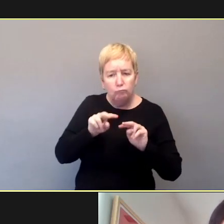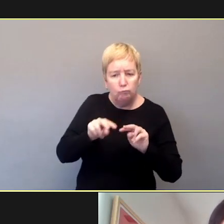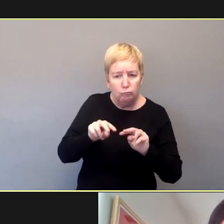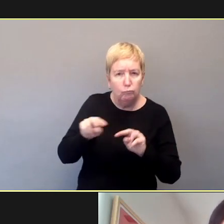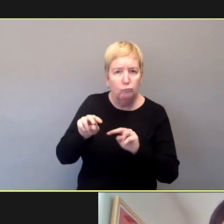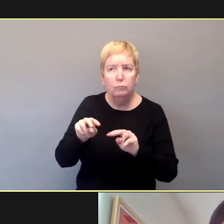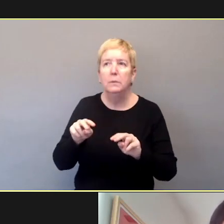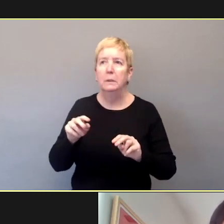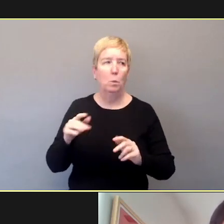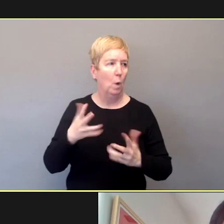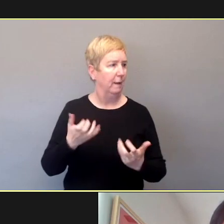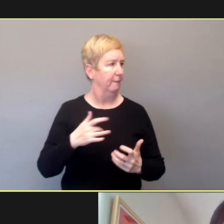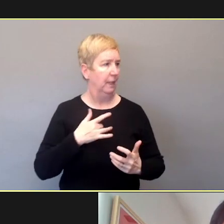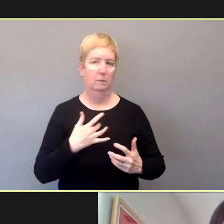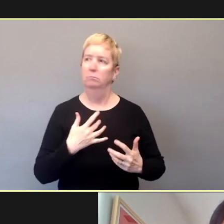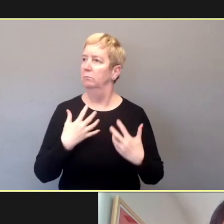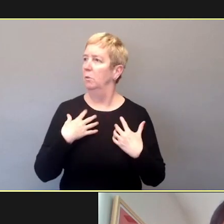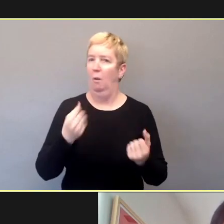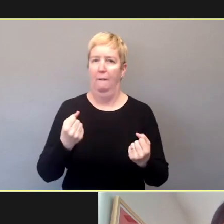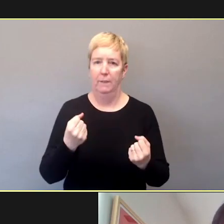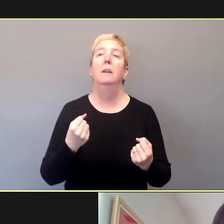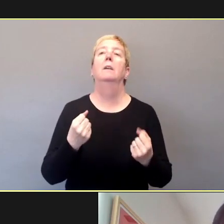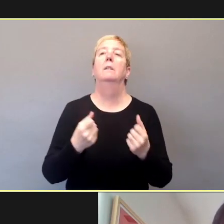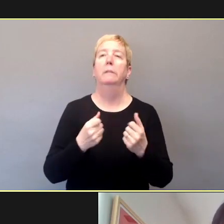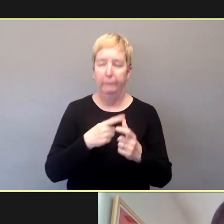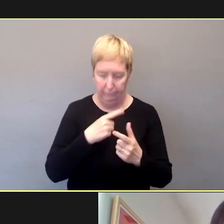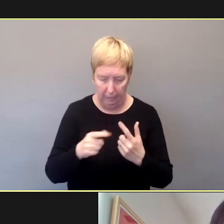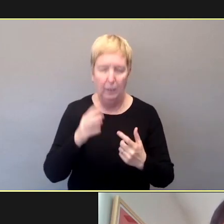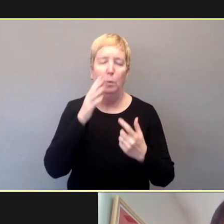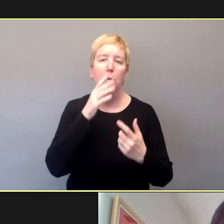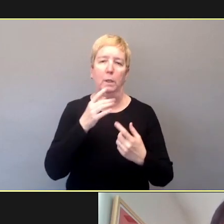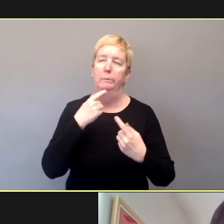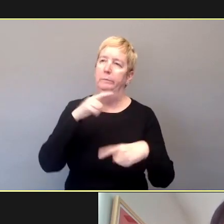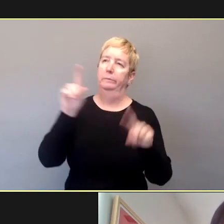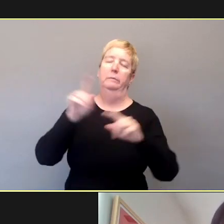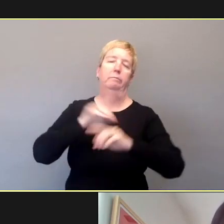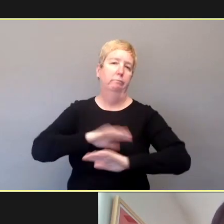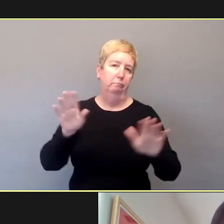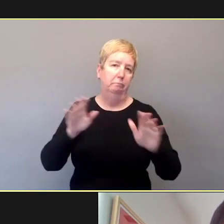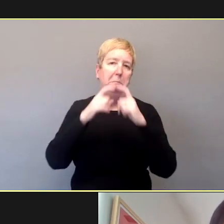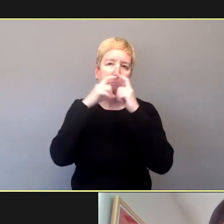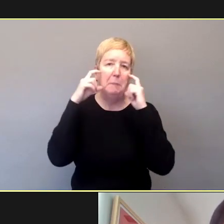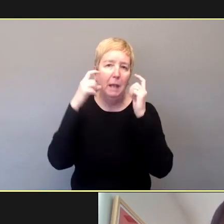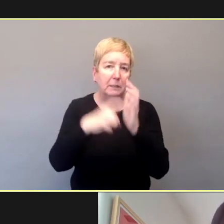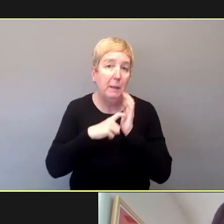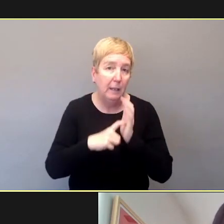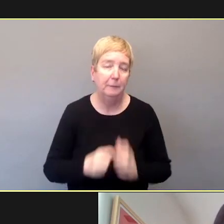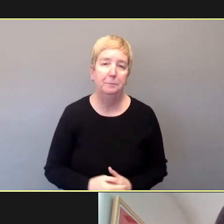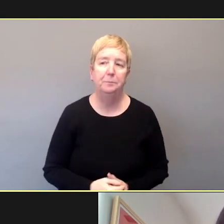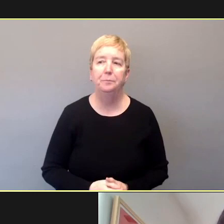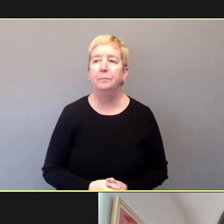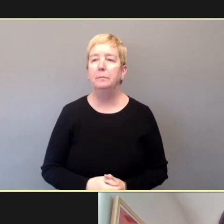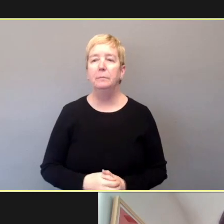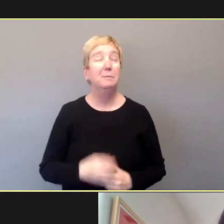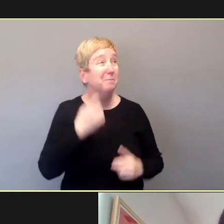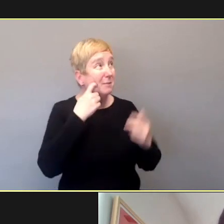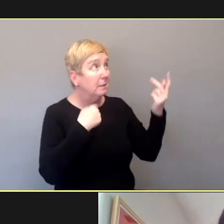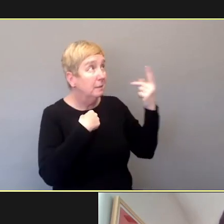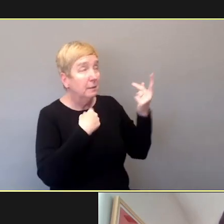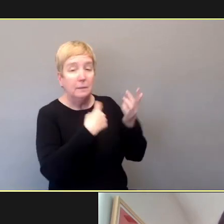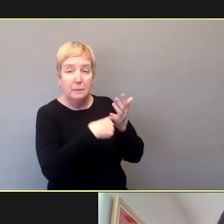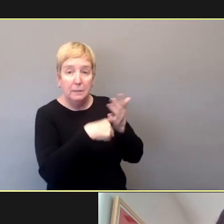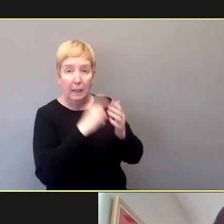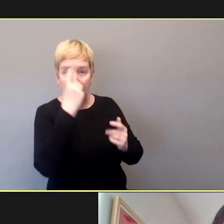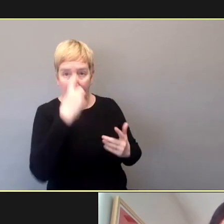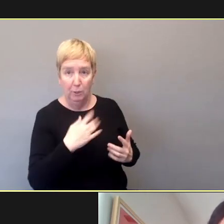we end the mask mandate. And it's possible. I think the discussion I had with the governor today was about adults